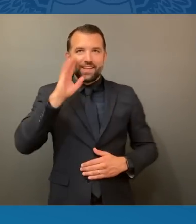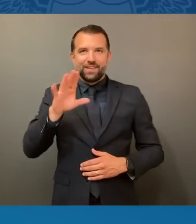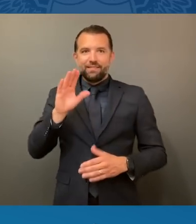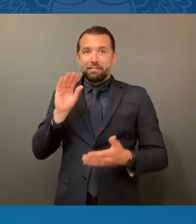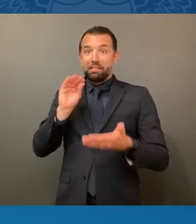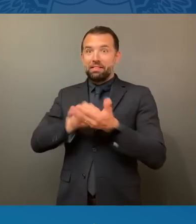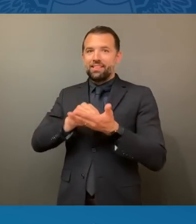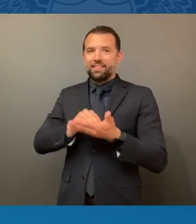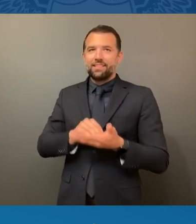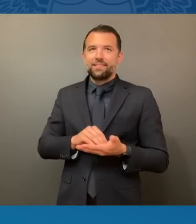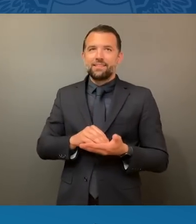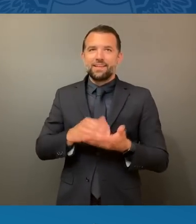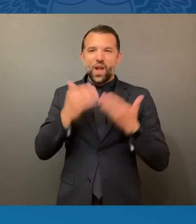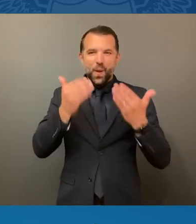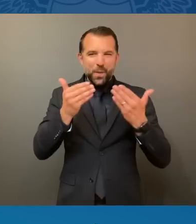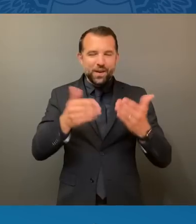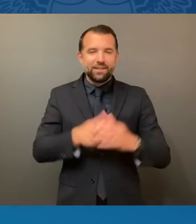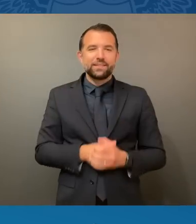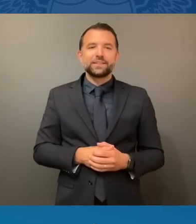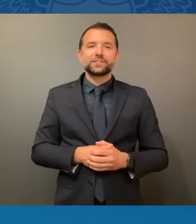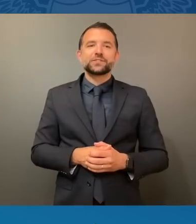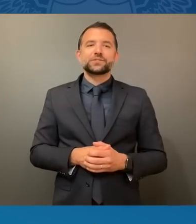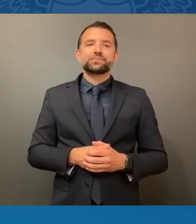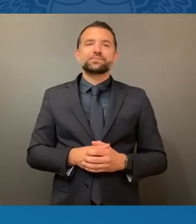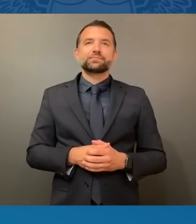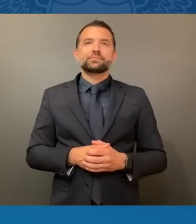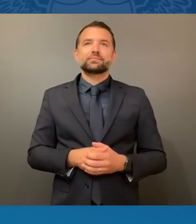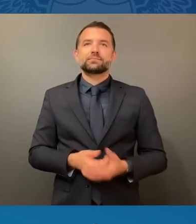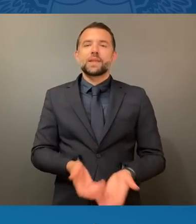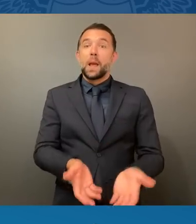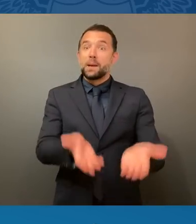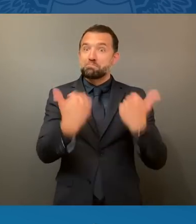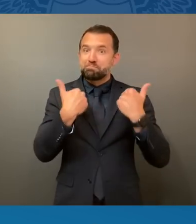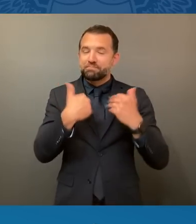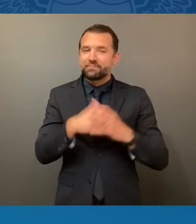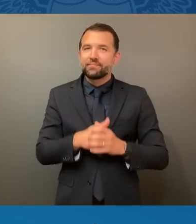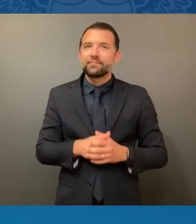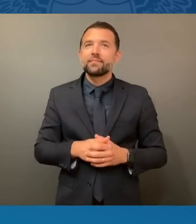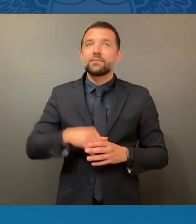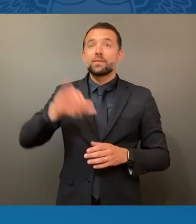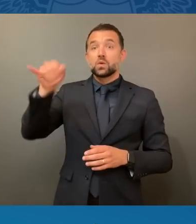Go ahead. Go ahead, Joy. and